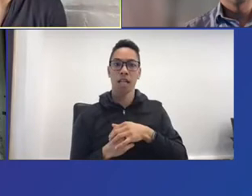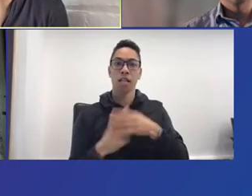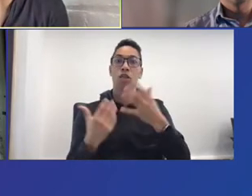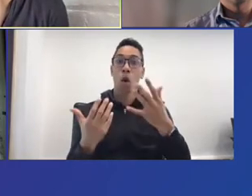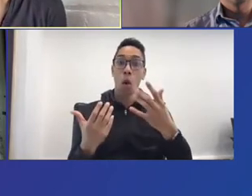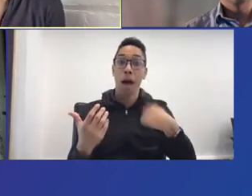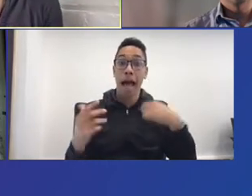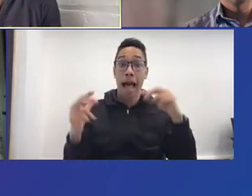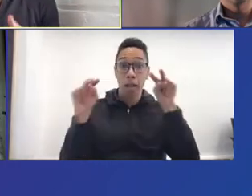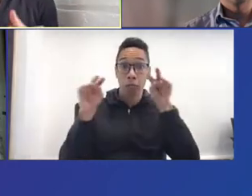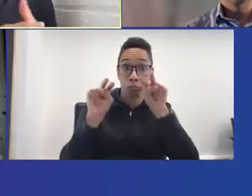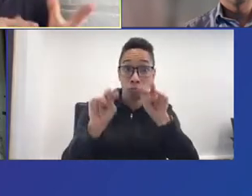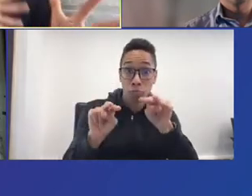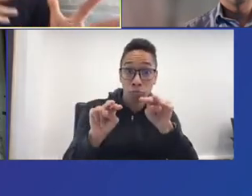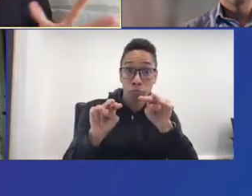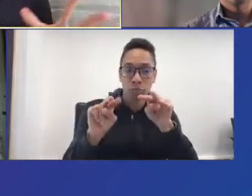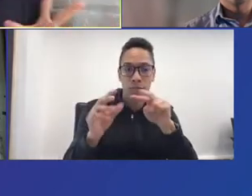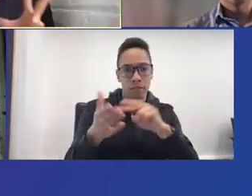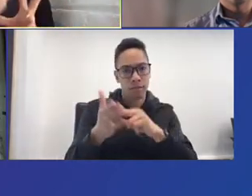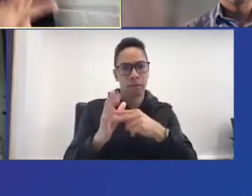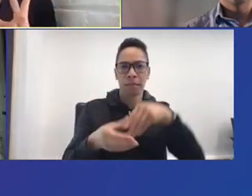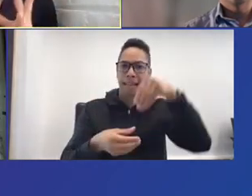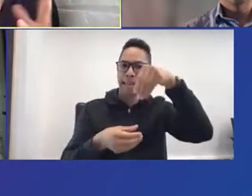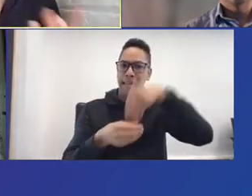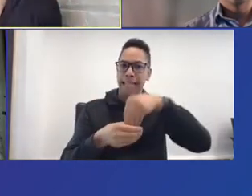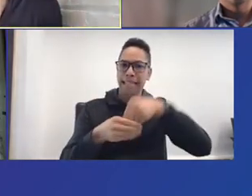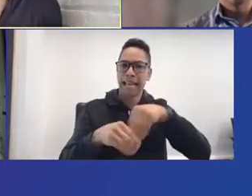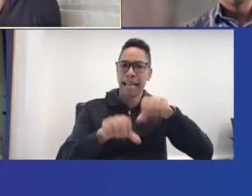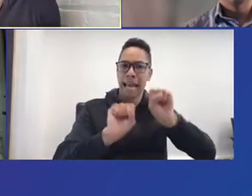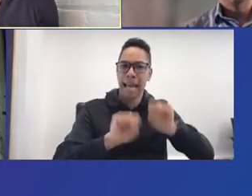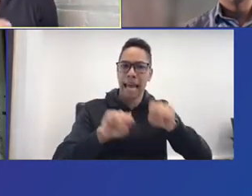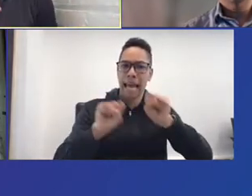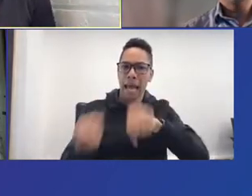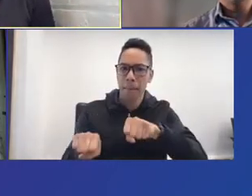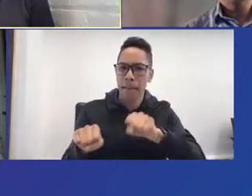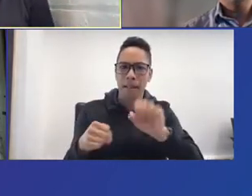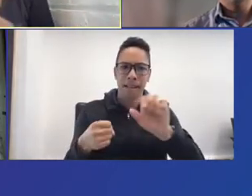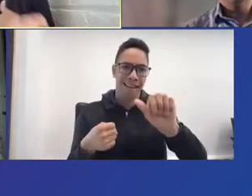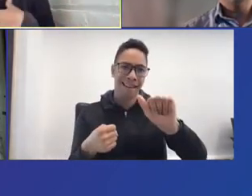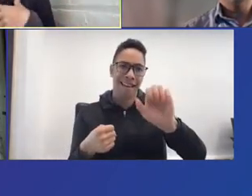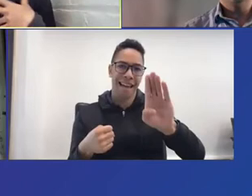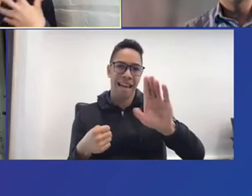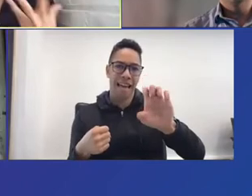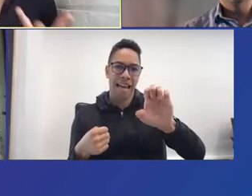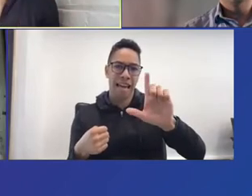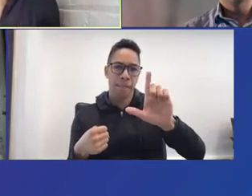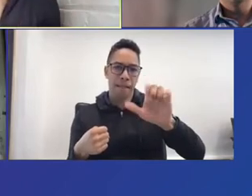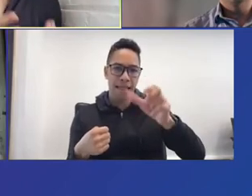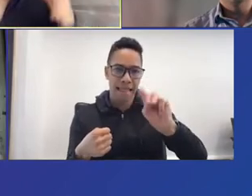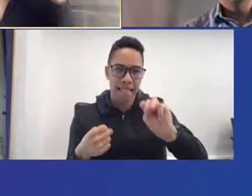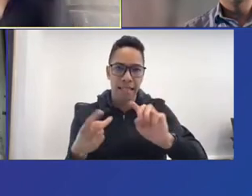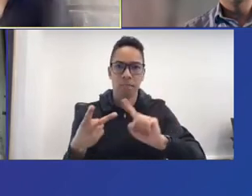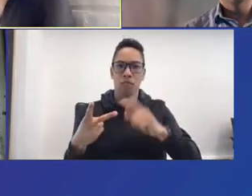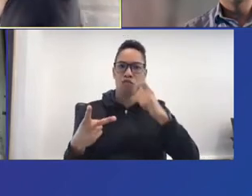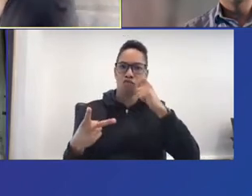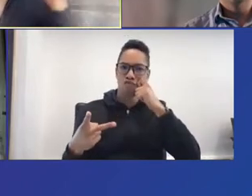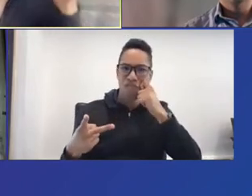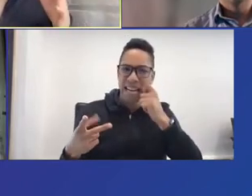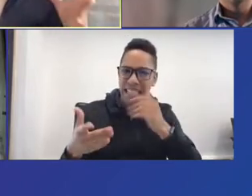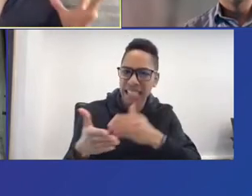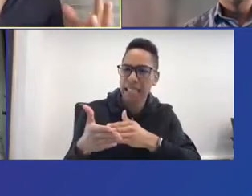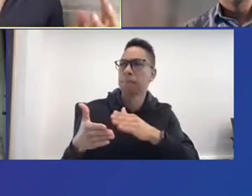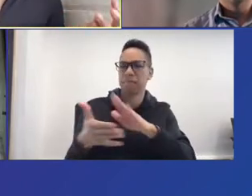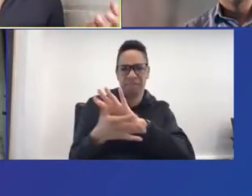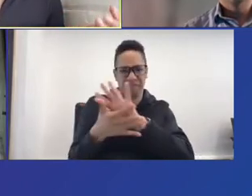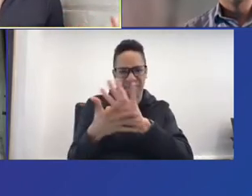at the internalized ableism, the internalized racism, the internalized homo and transphobia, I